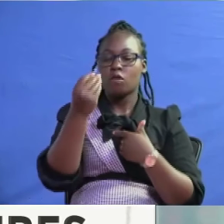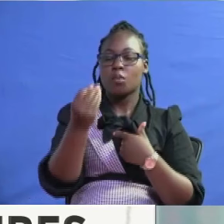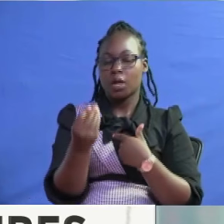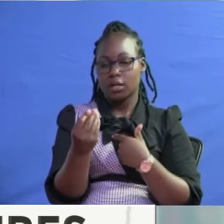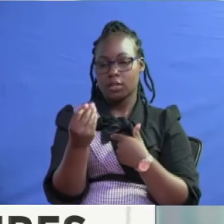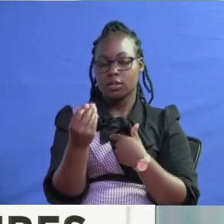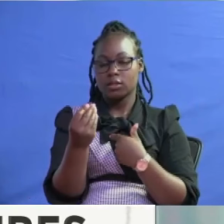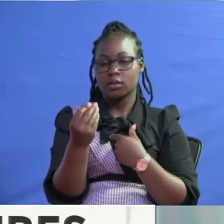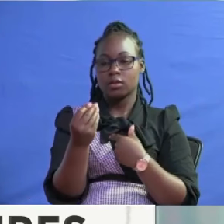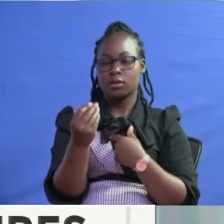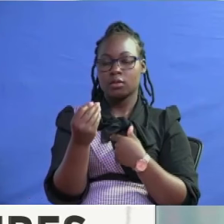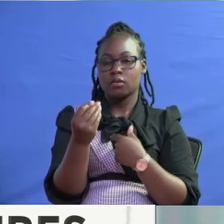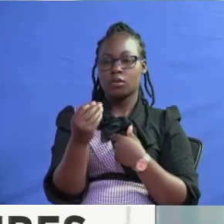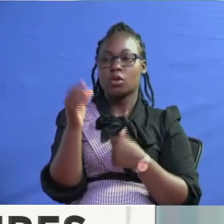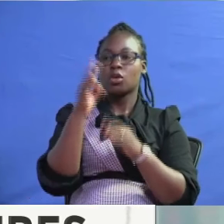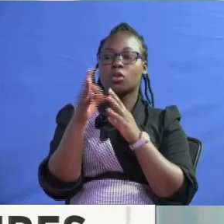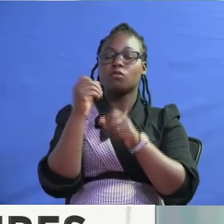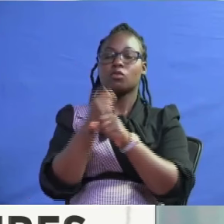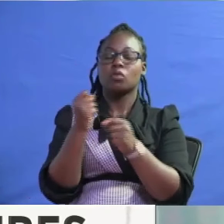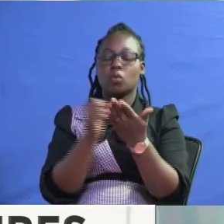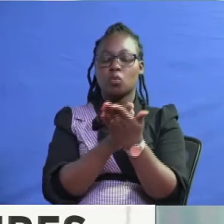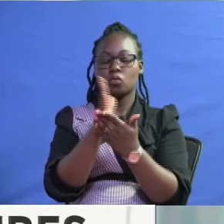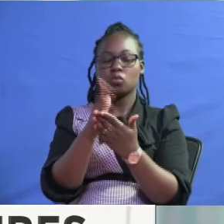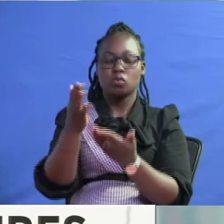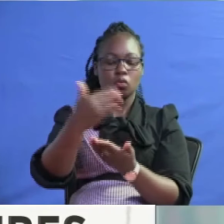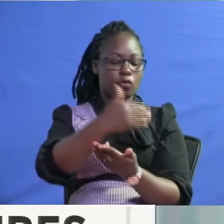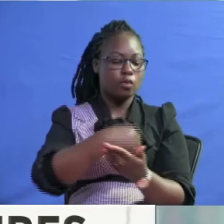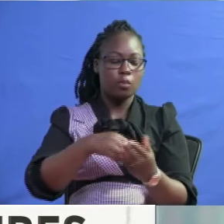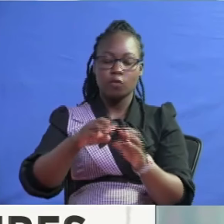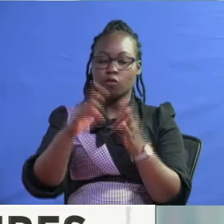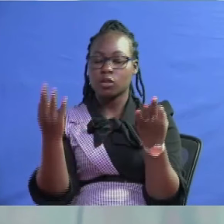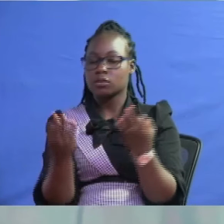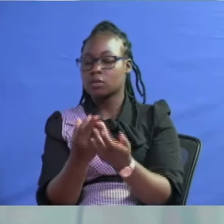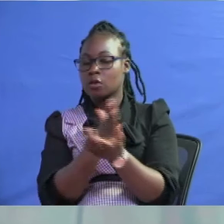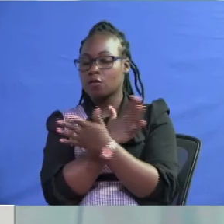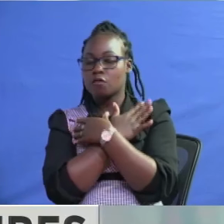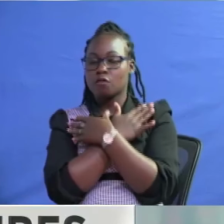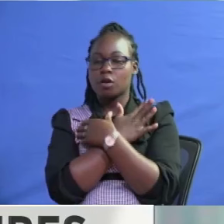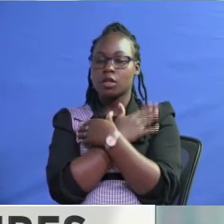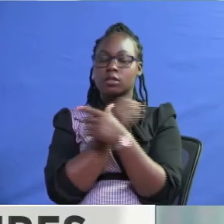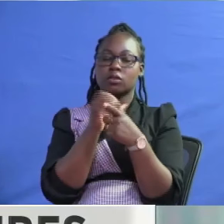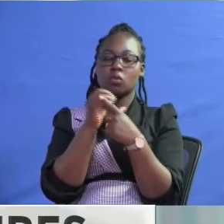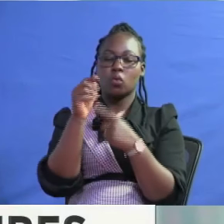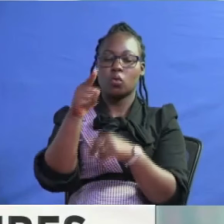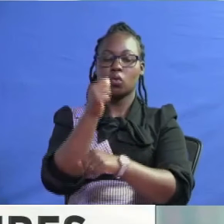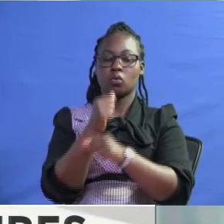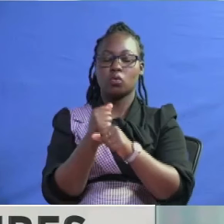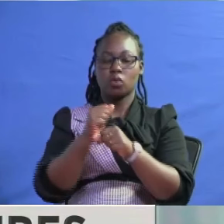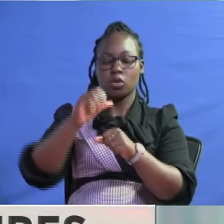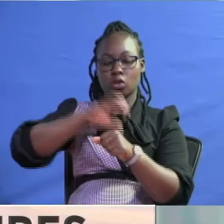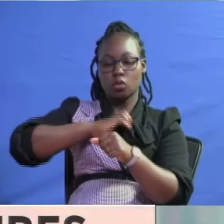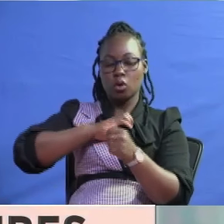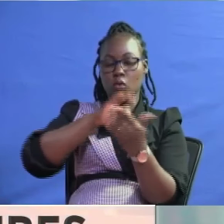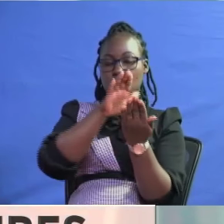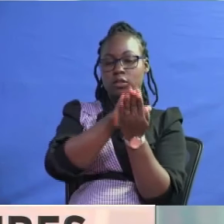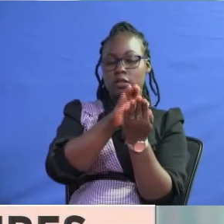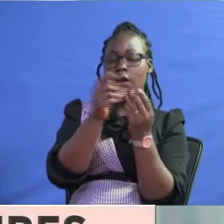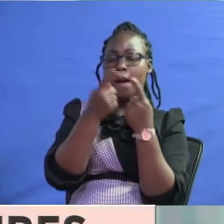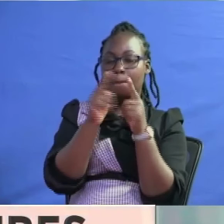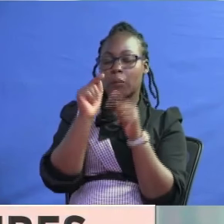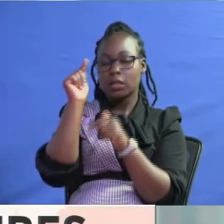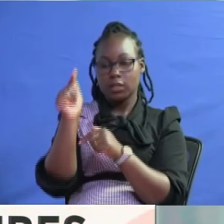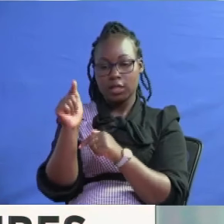So whether you do it through fundraising from families, from friends, or you do it your own savings, but